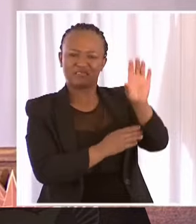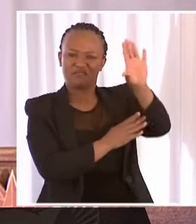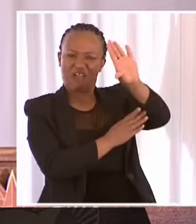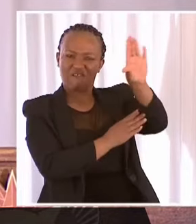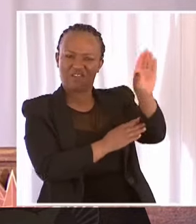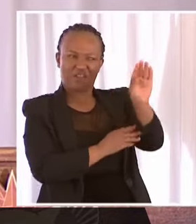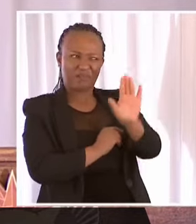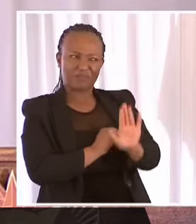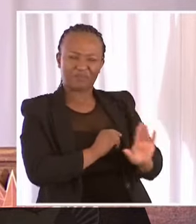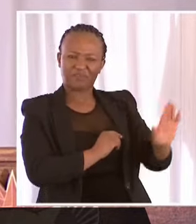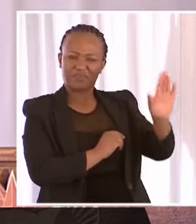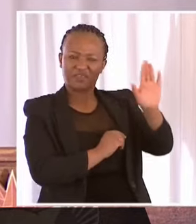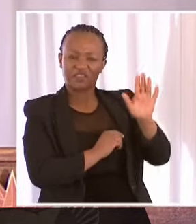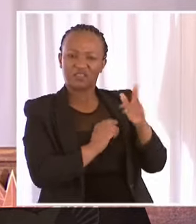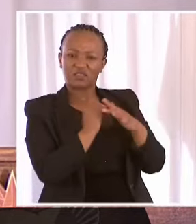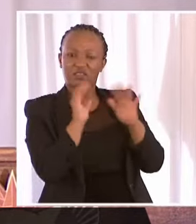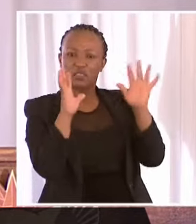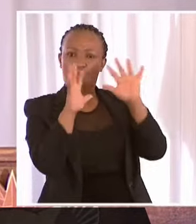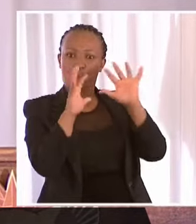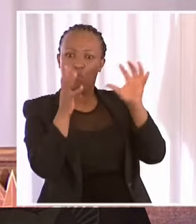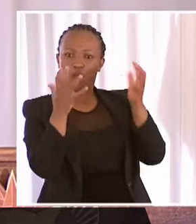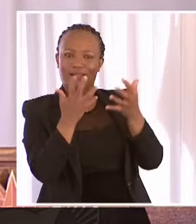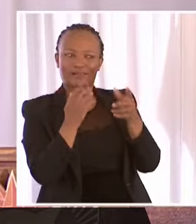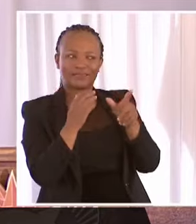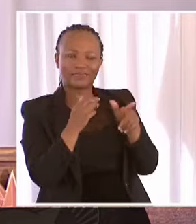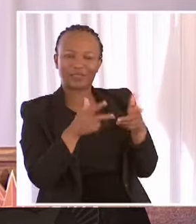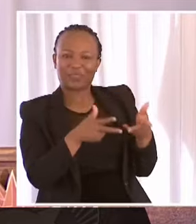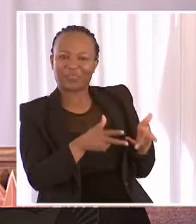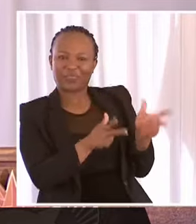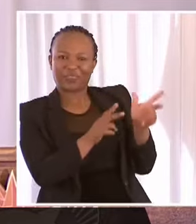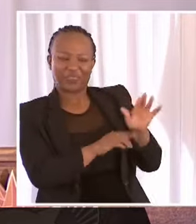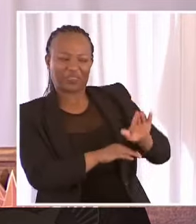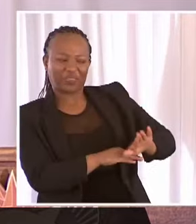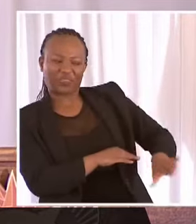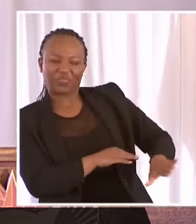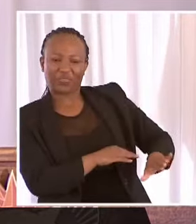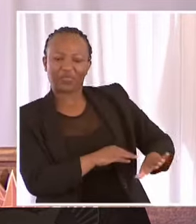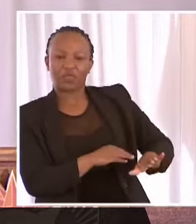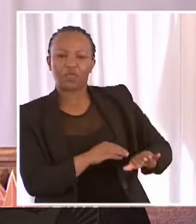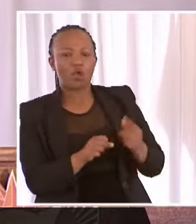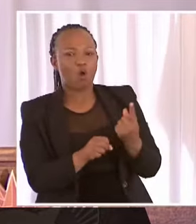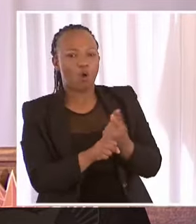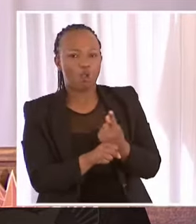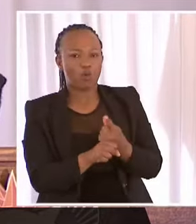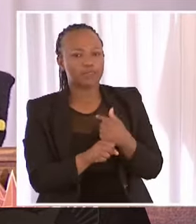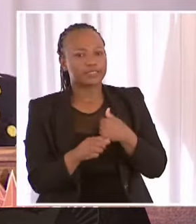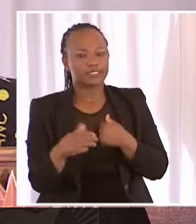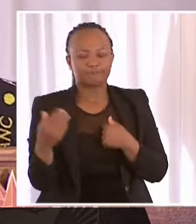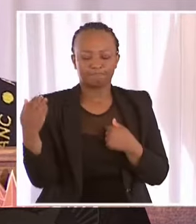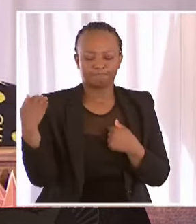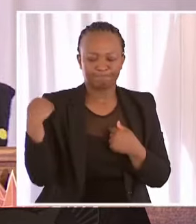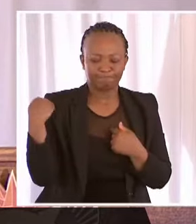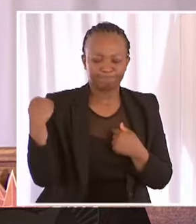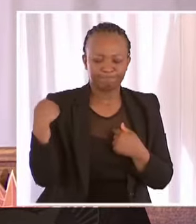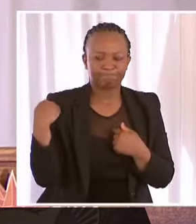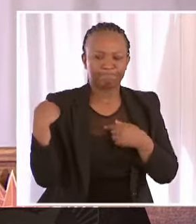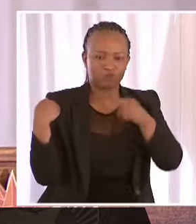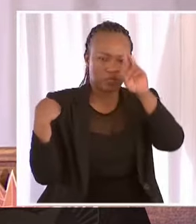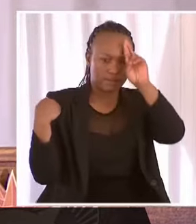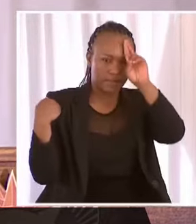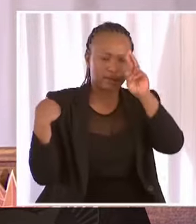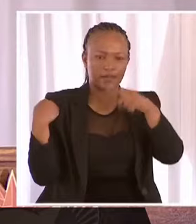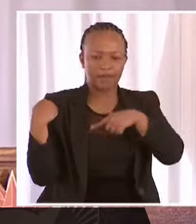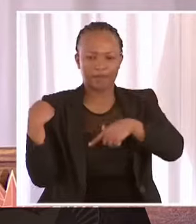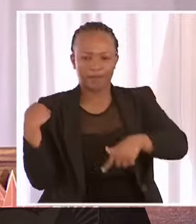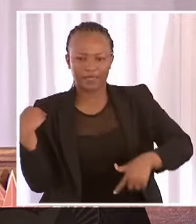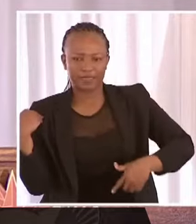marginalized world, he always reminded us, without saying it, of the words of President Mandela,